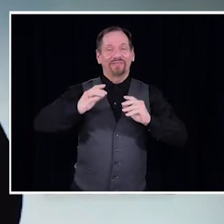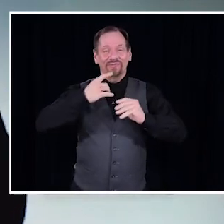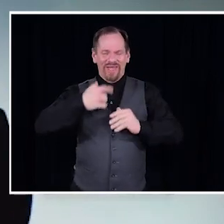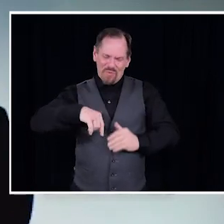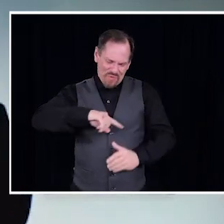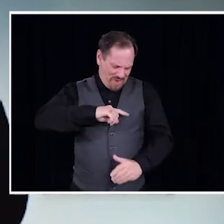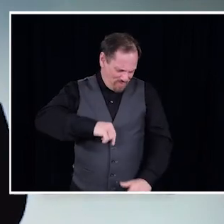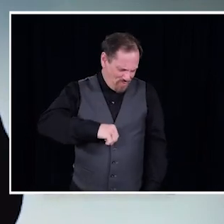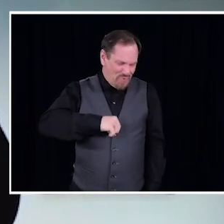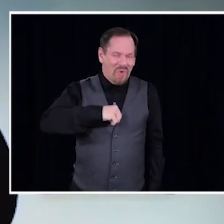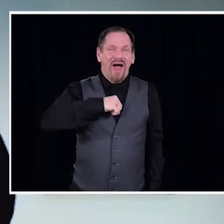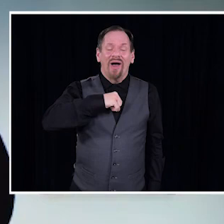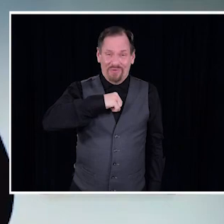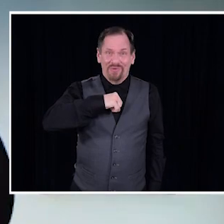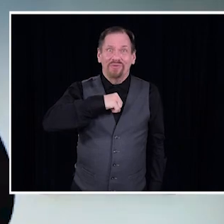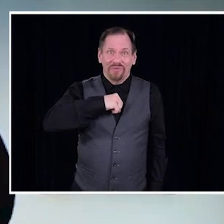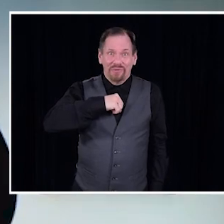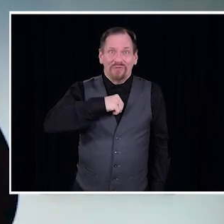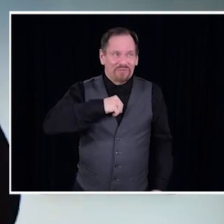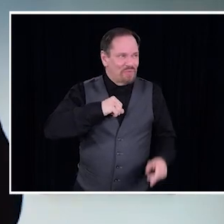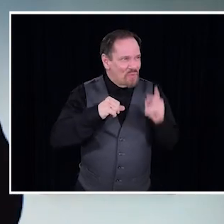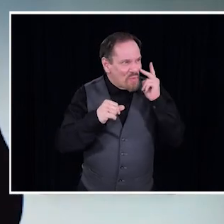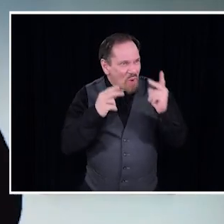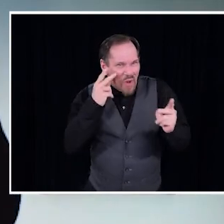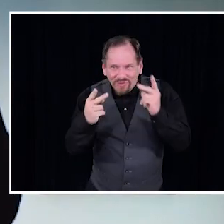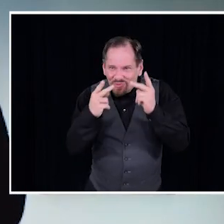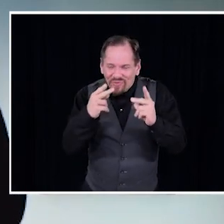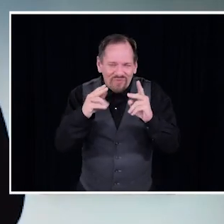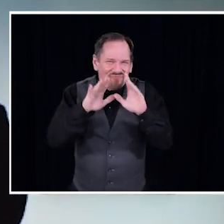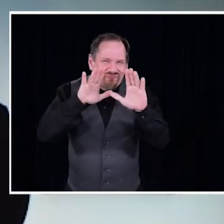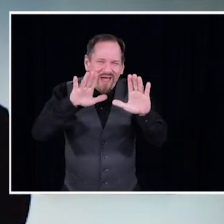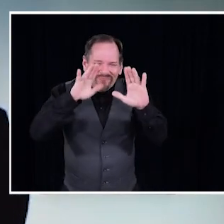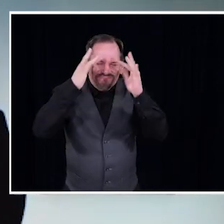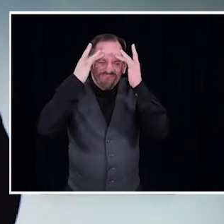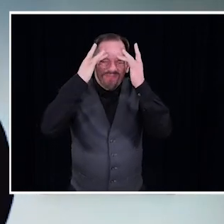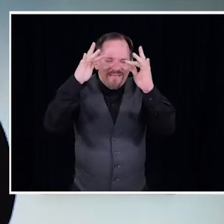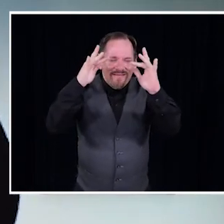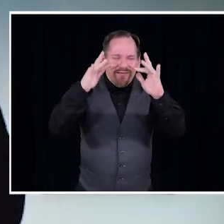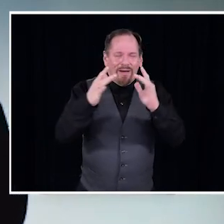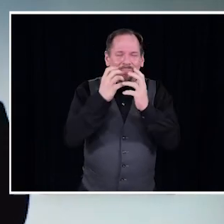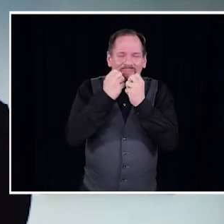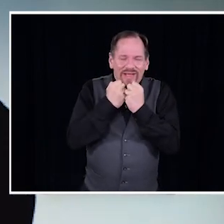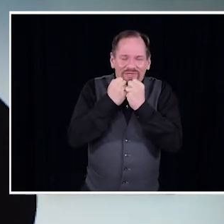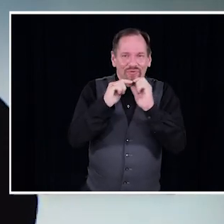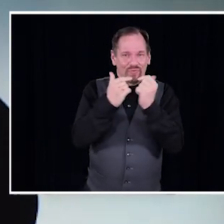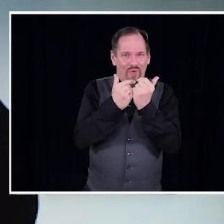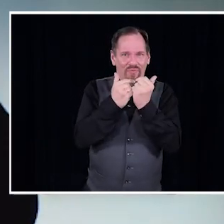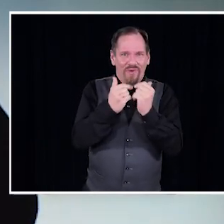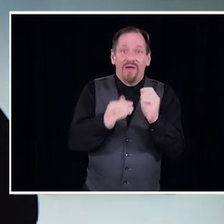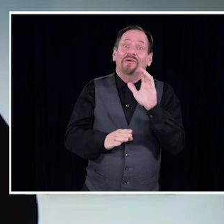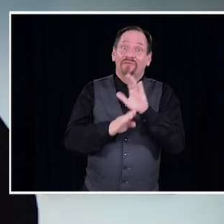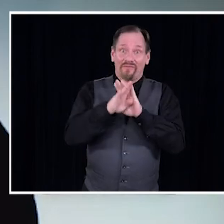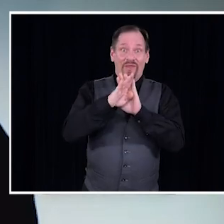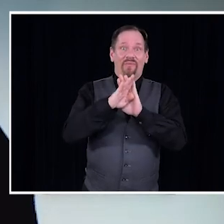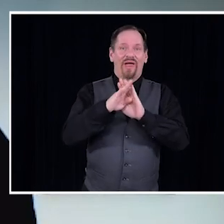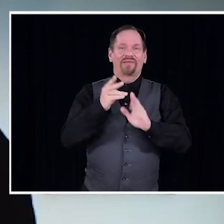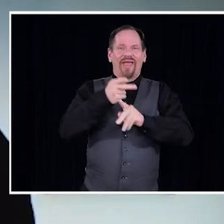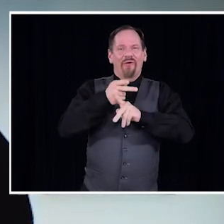you how proud we are have to watch a bright and compassionate group grow as caregivers and as